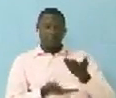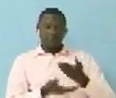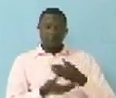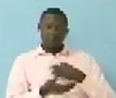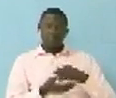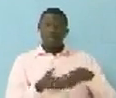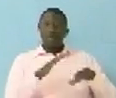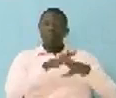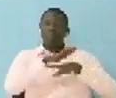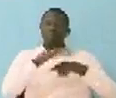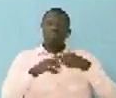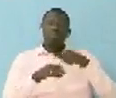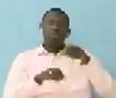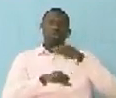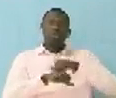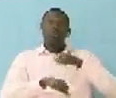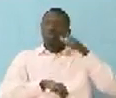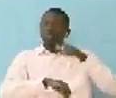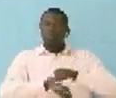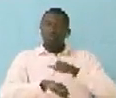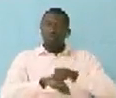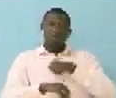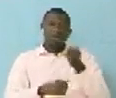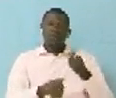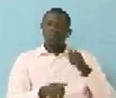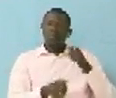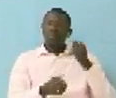were based on torture and threats.